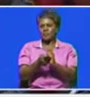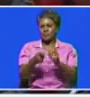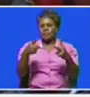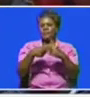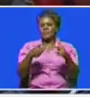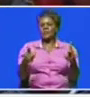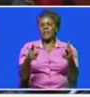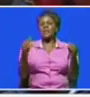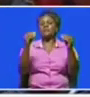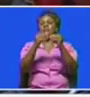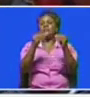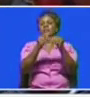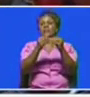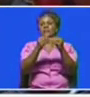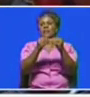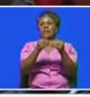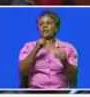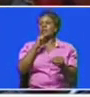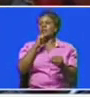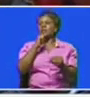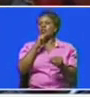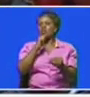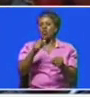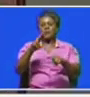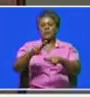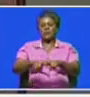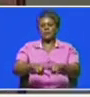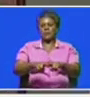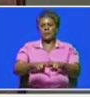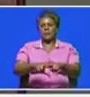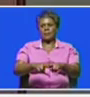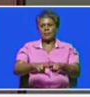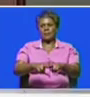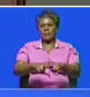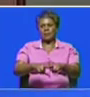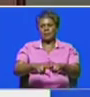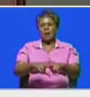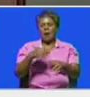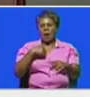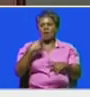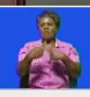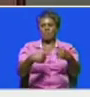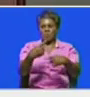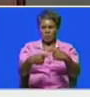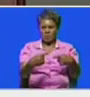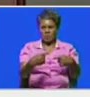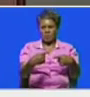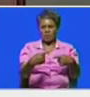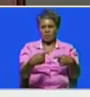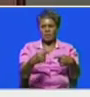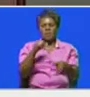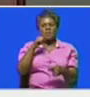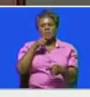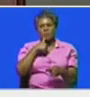start attending sessions, it may not just be about the sittings. They have not processed car loans, mortgage, the new